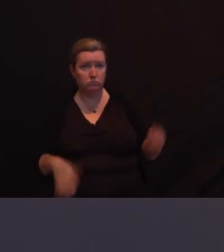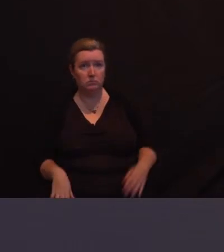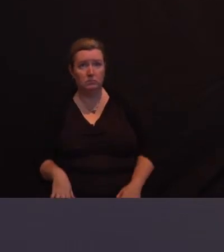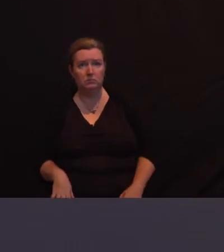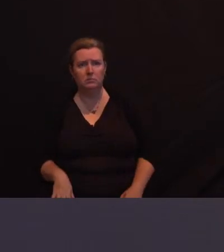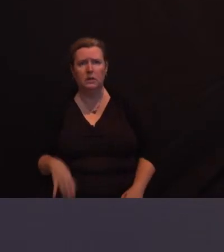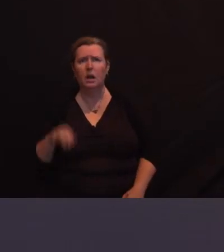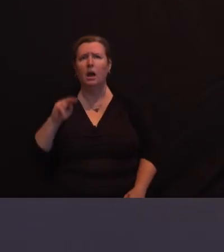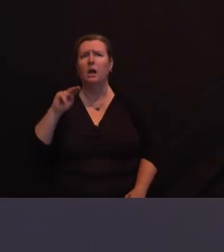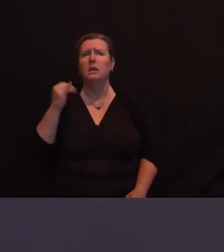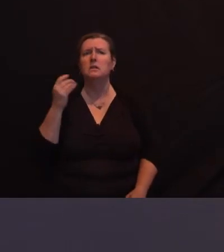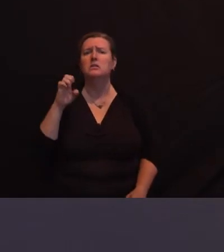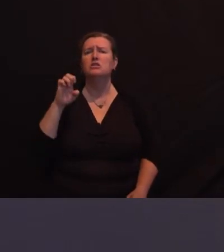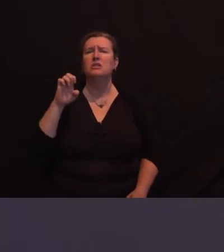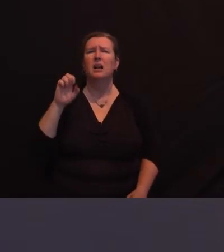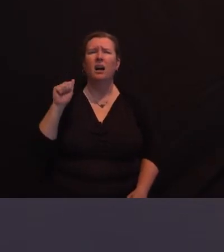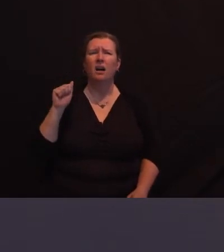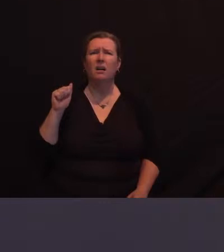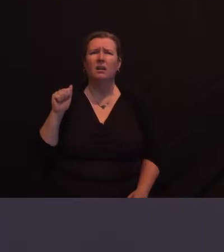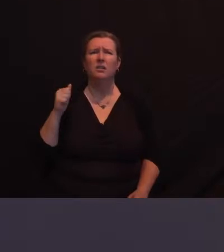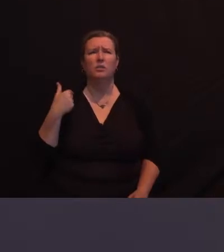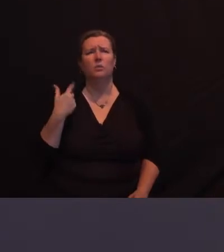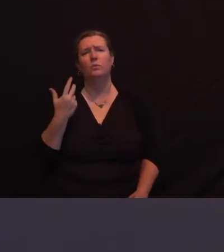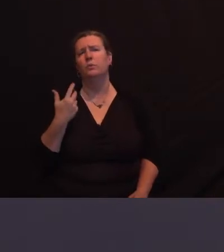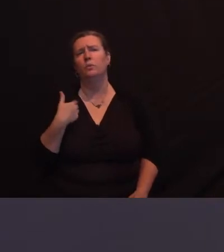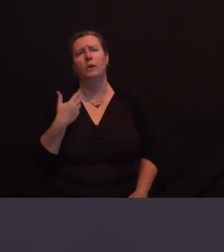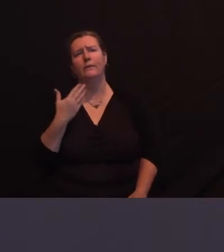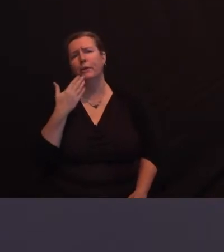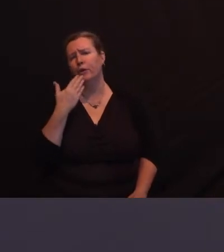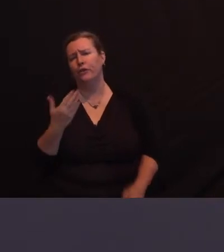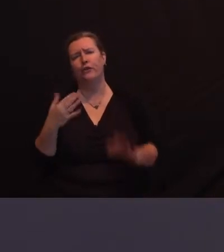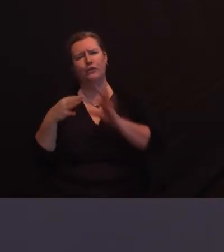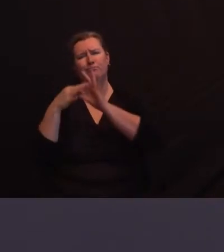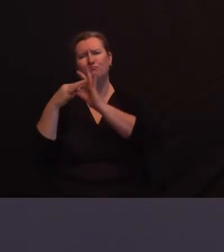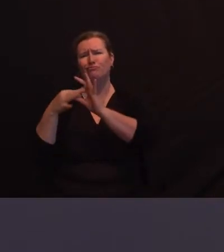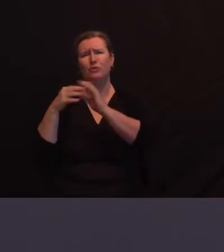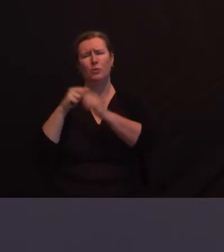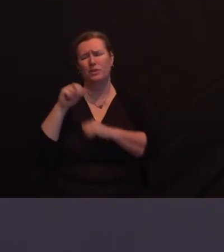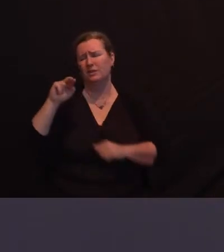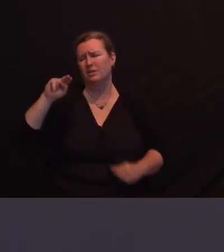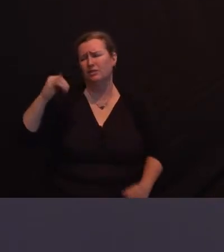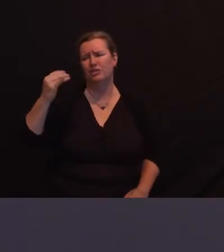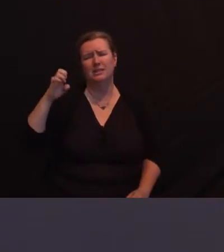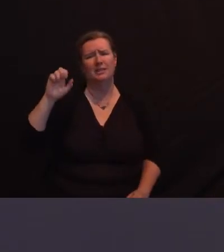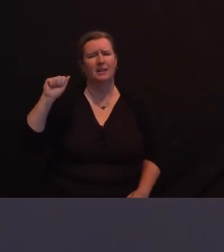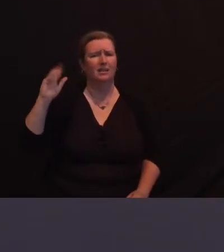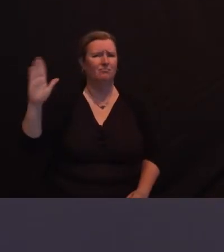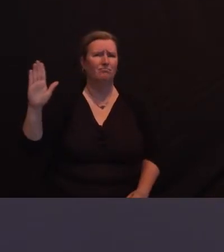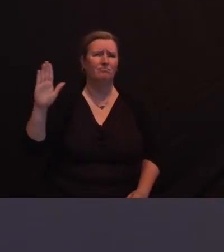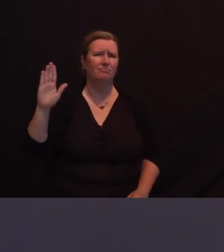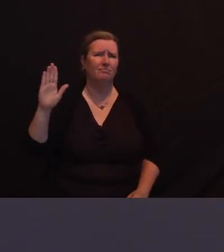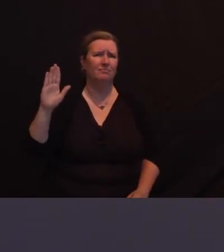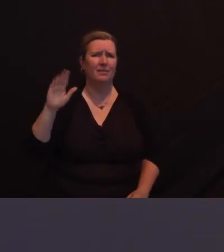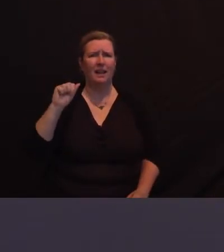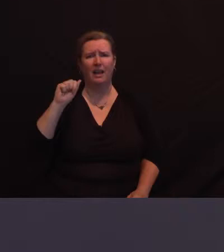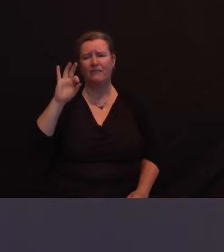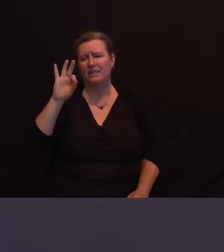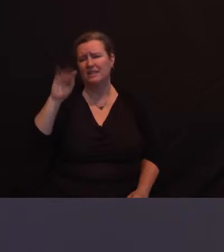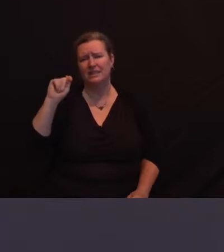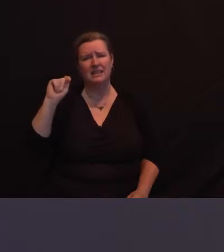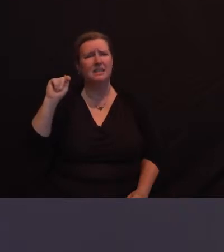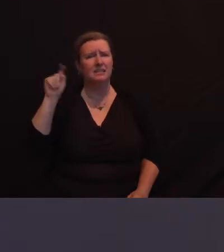NJEA, obviously we care deeply. We've got a very good working relationship with NJEA, with AFT, but they're two of